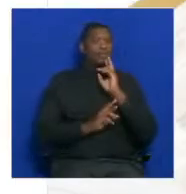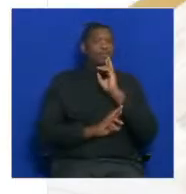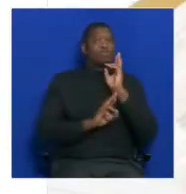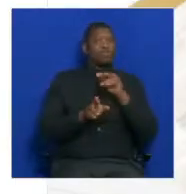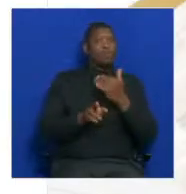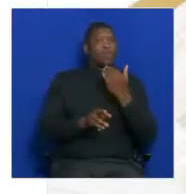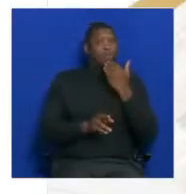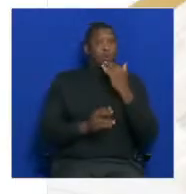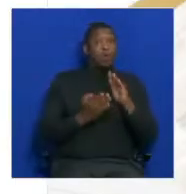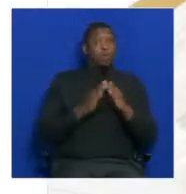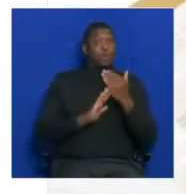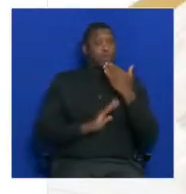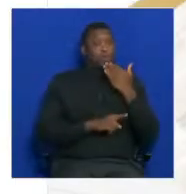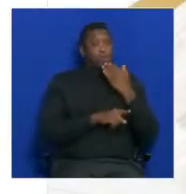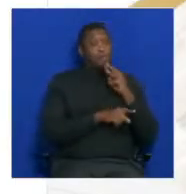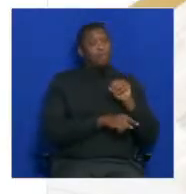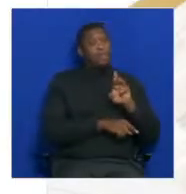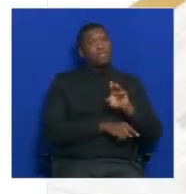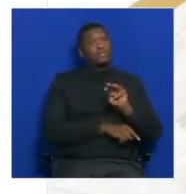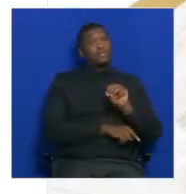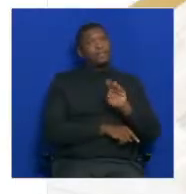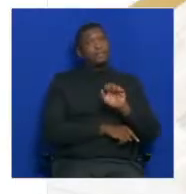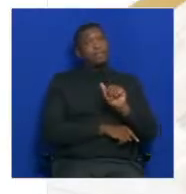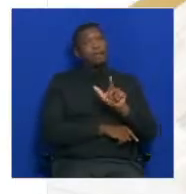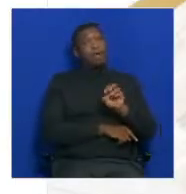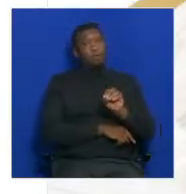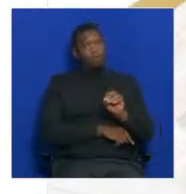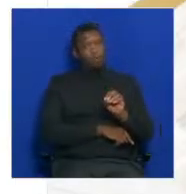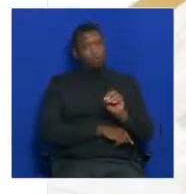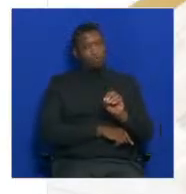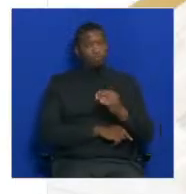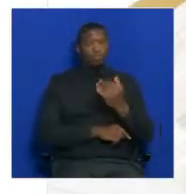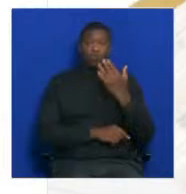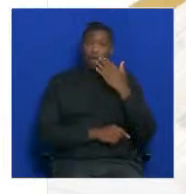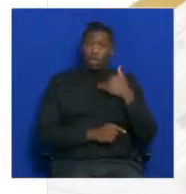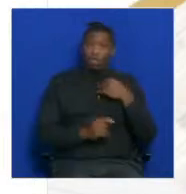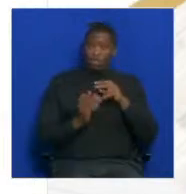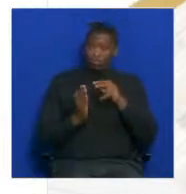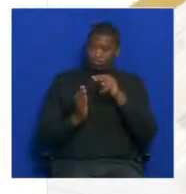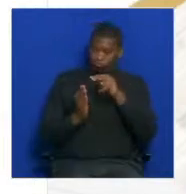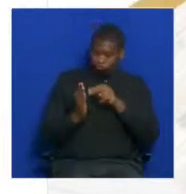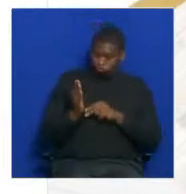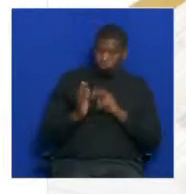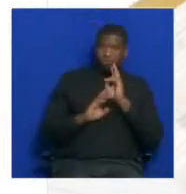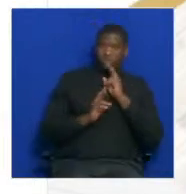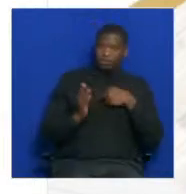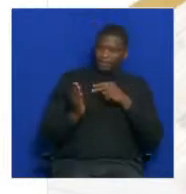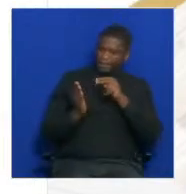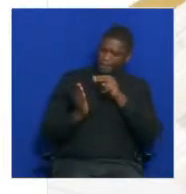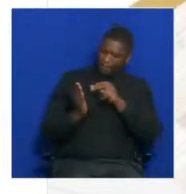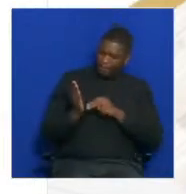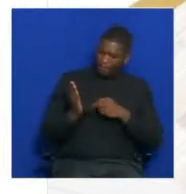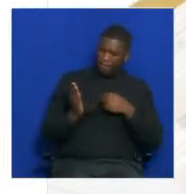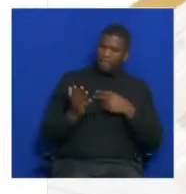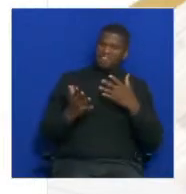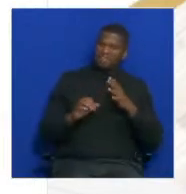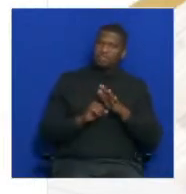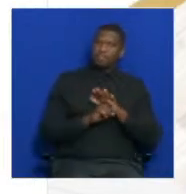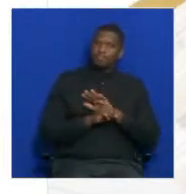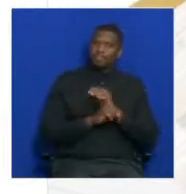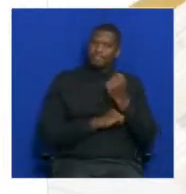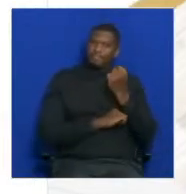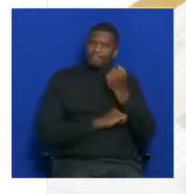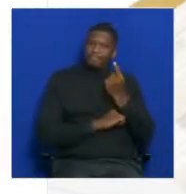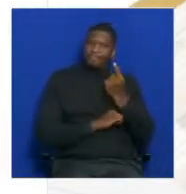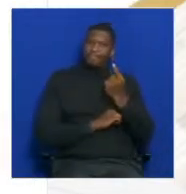MS9. On my reading of the report, I was convinced that it insinuated that I'm